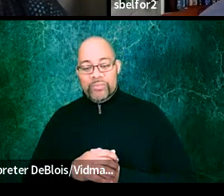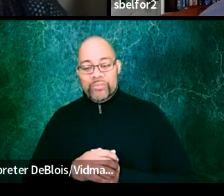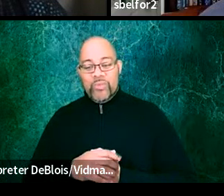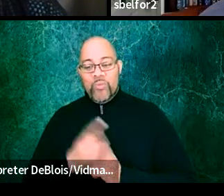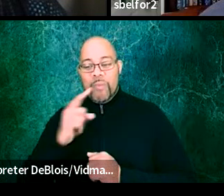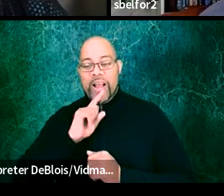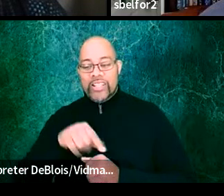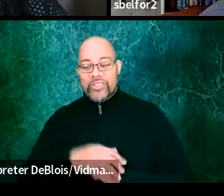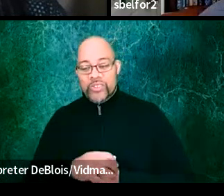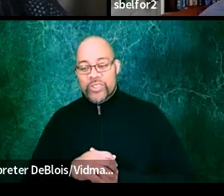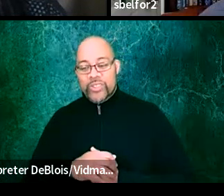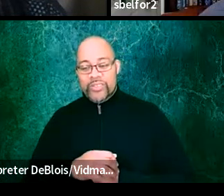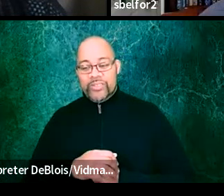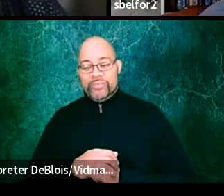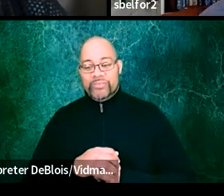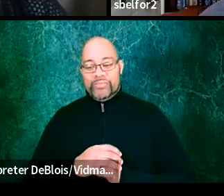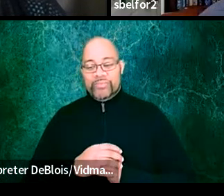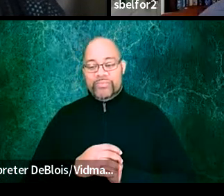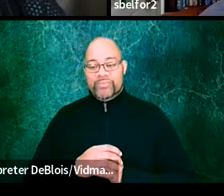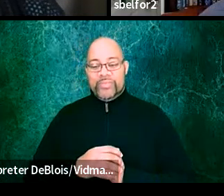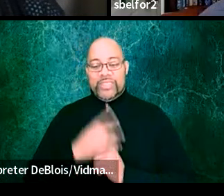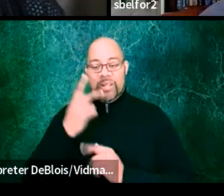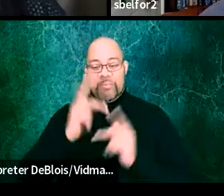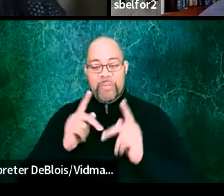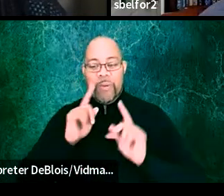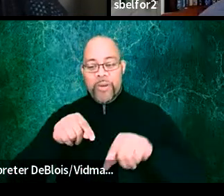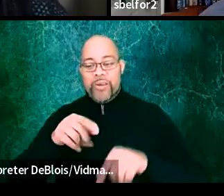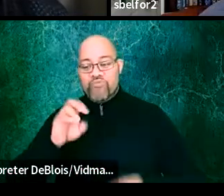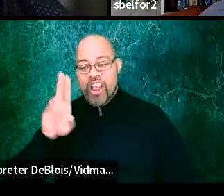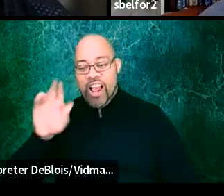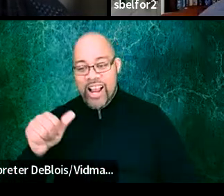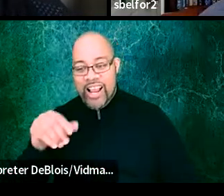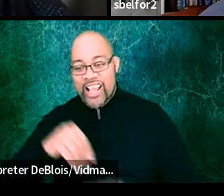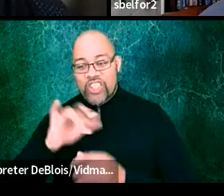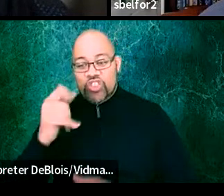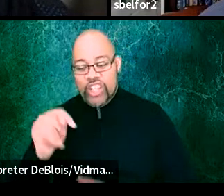more answer. I see 2 people put Brianna in the chat.